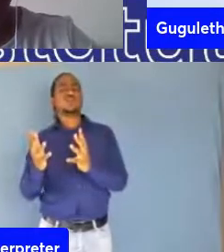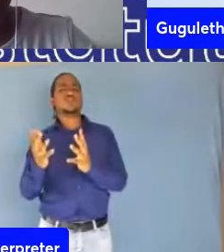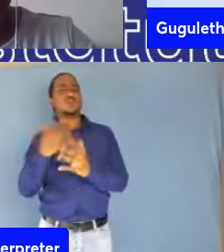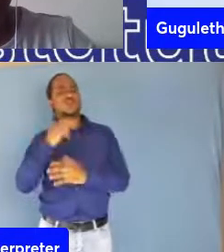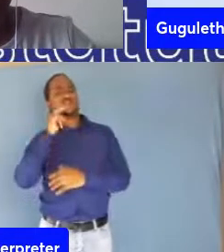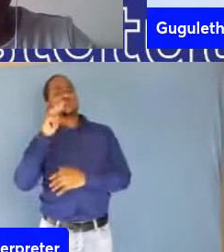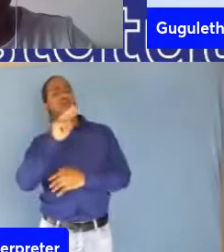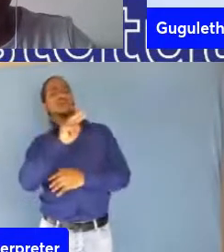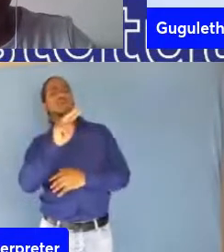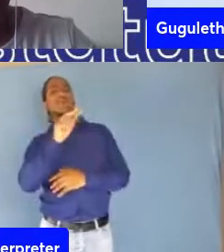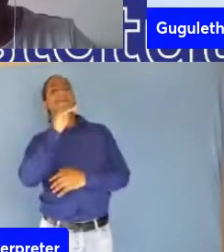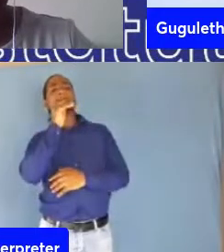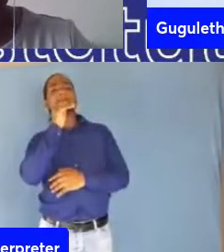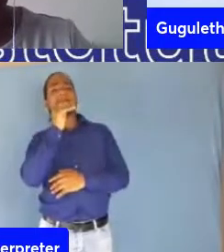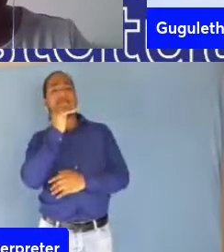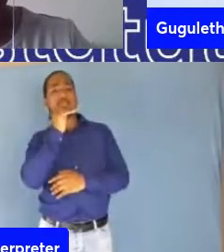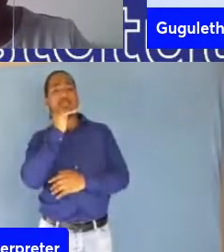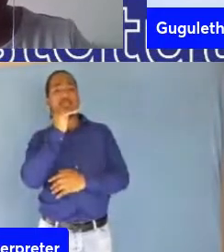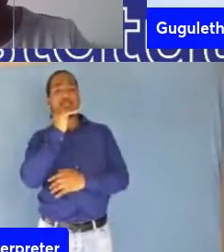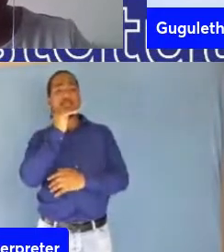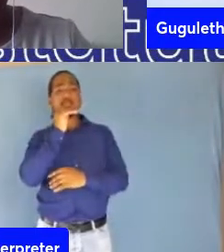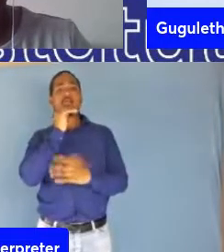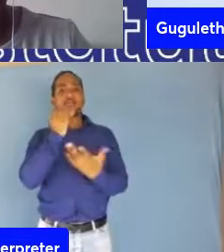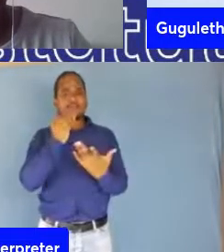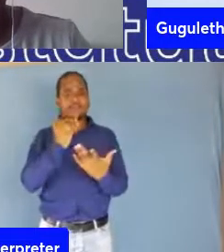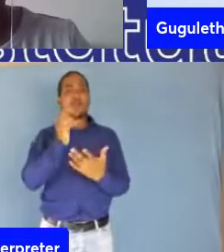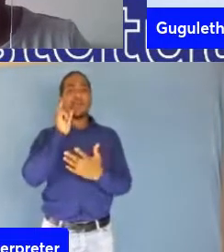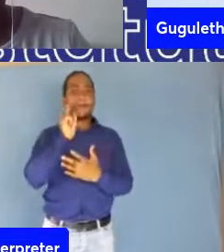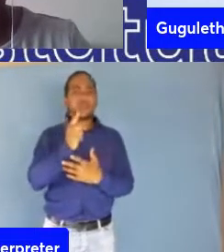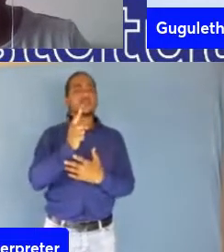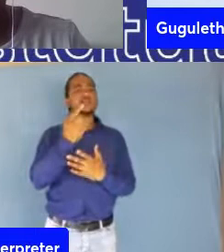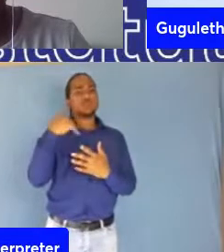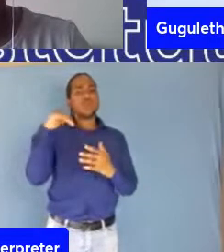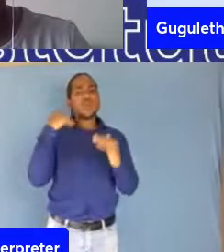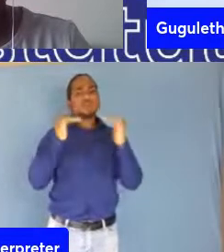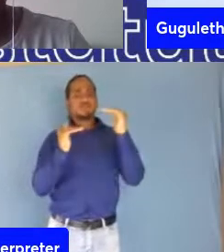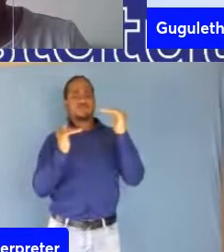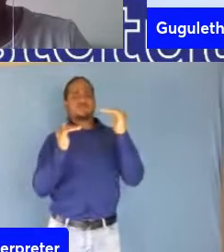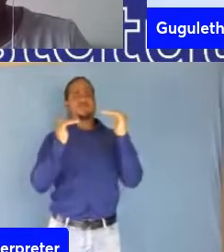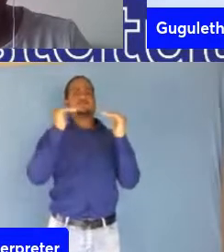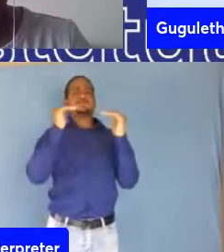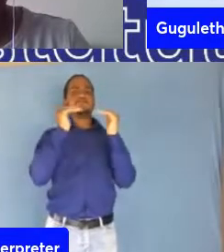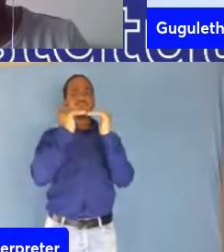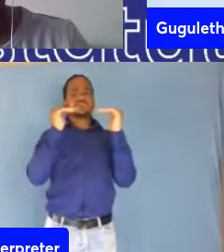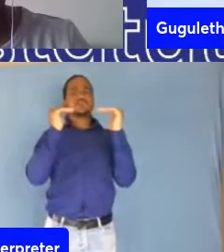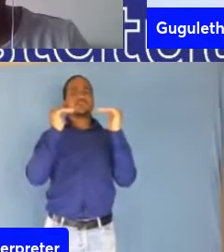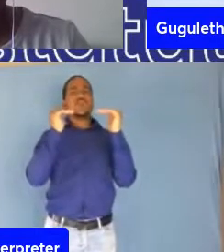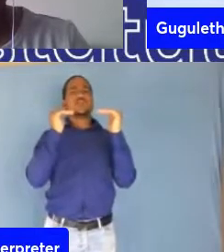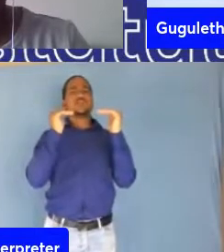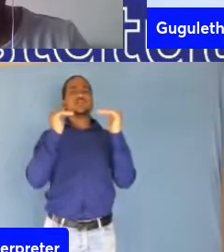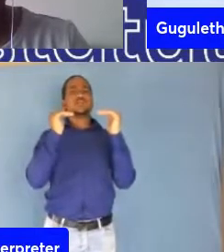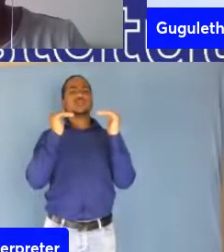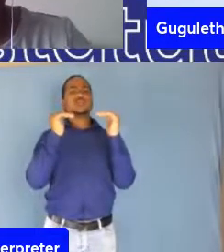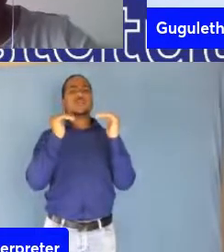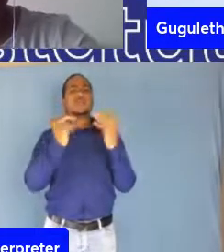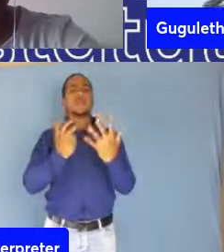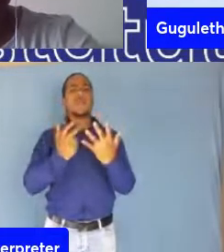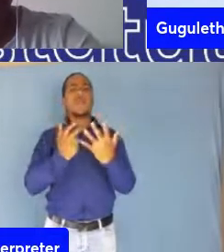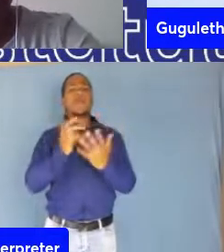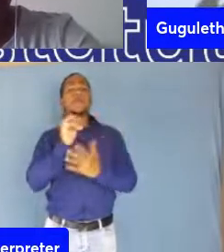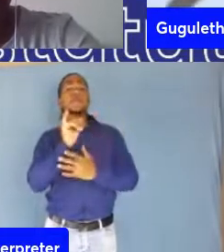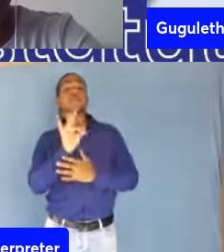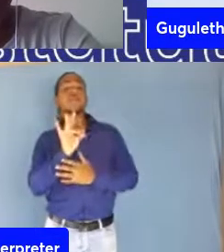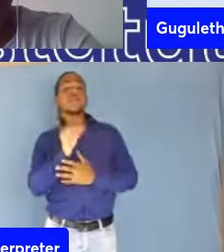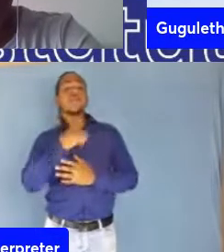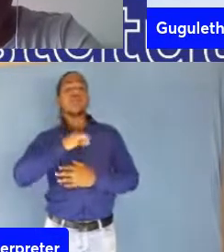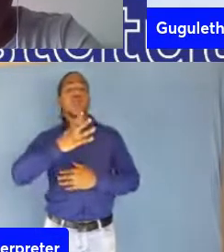to justice recourse. So if we are to have the legal framework or the